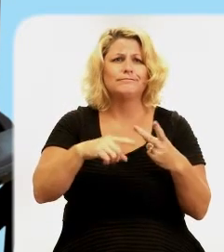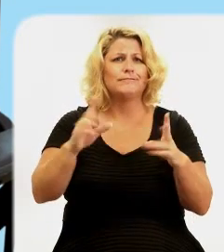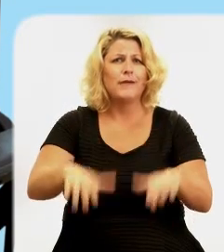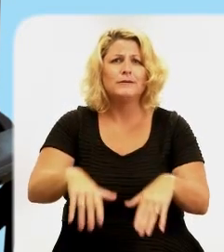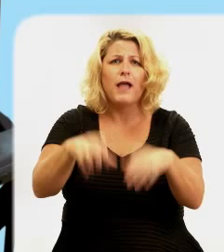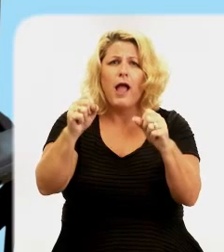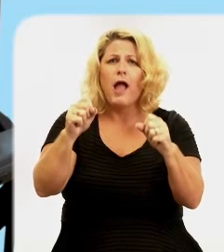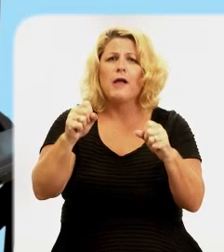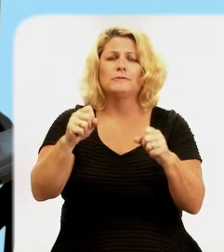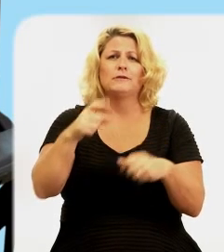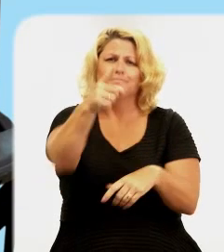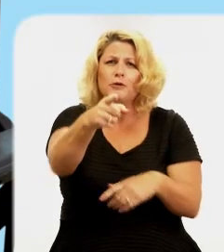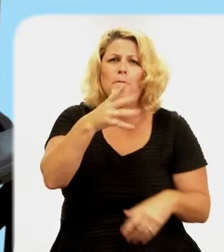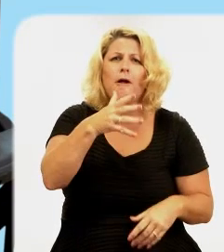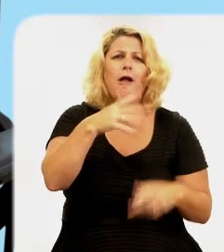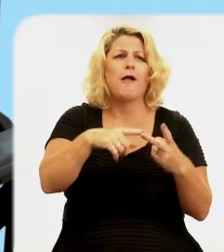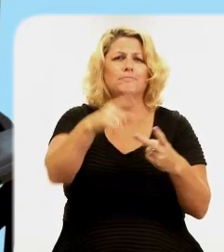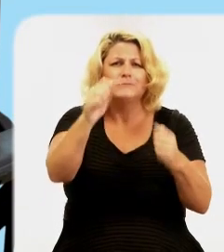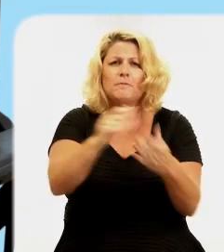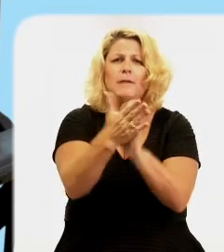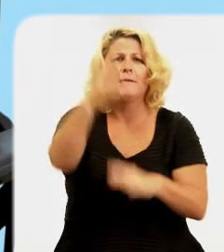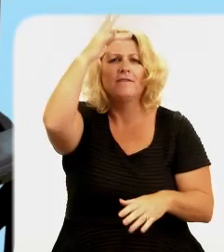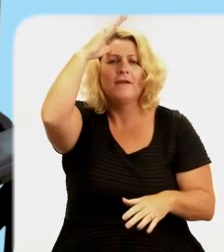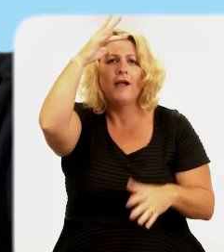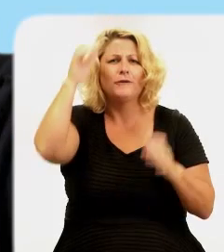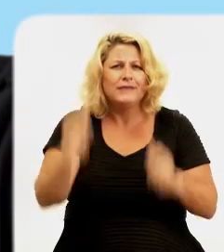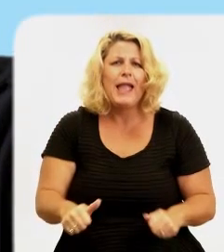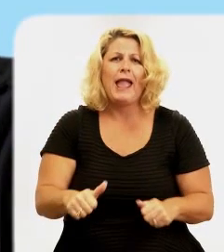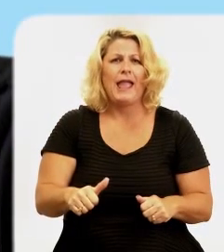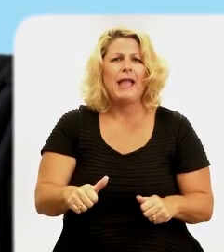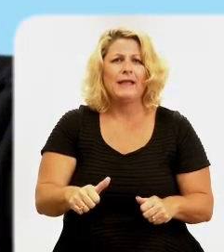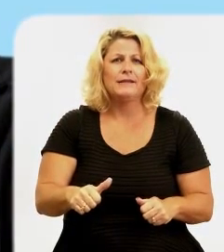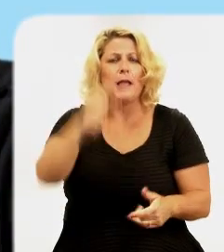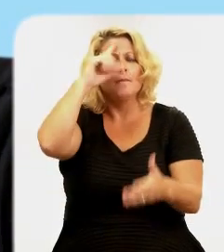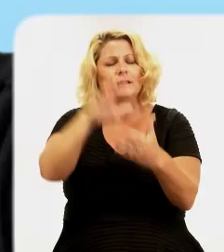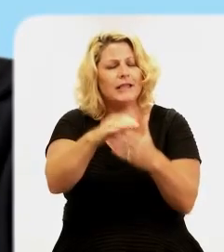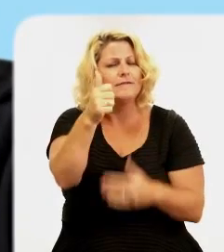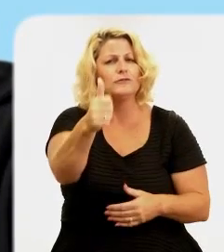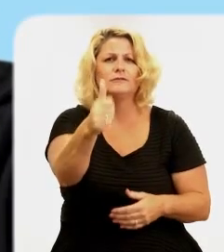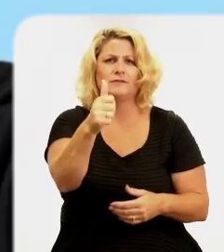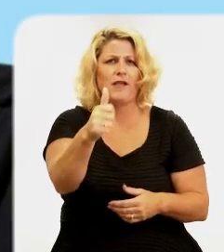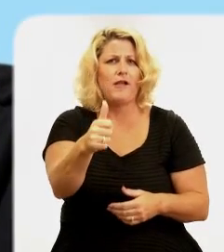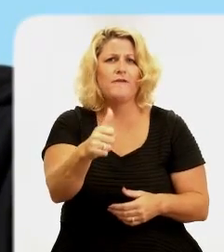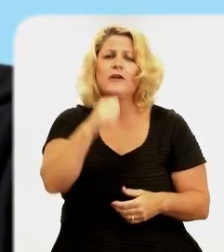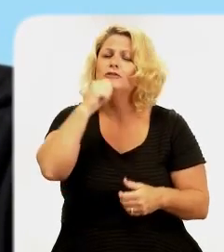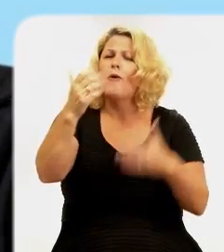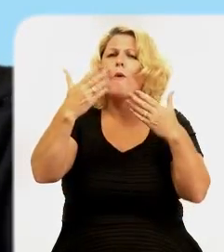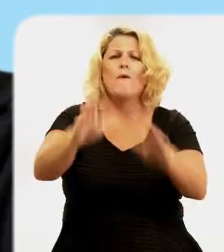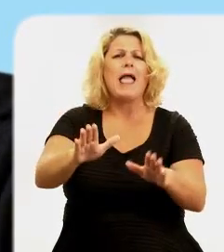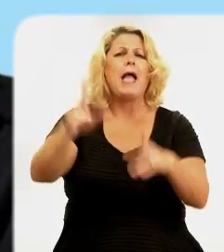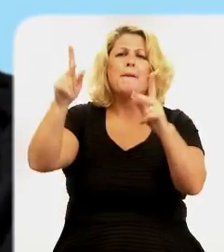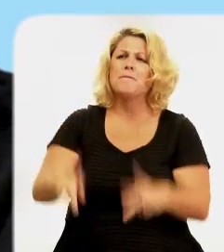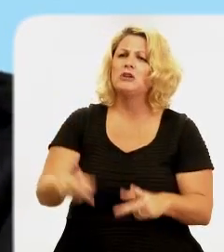rights, adoption, being a mom, being a dad. Just, believe in yourself. Don't